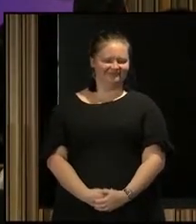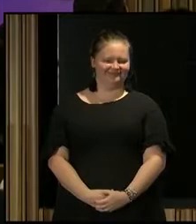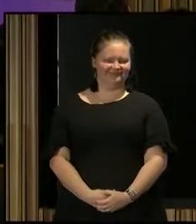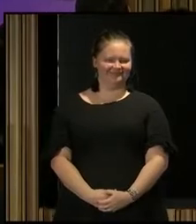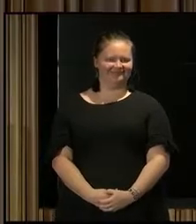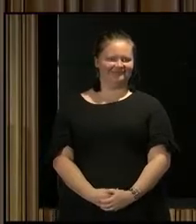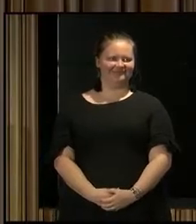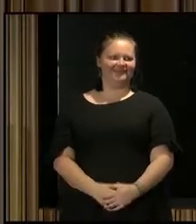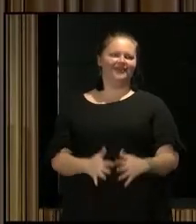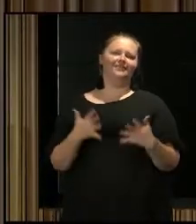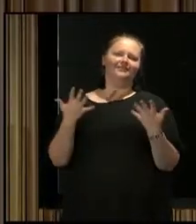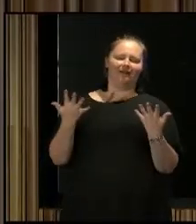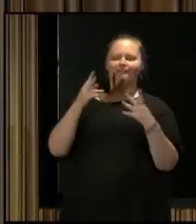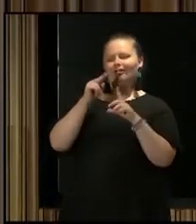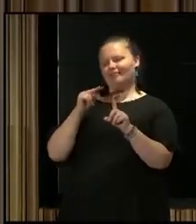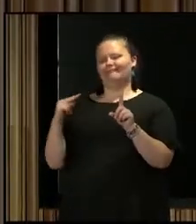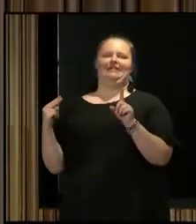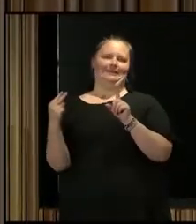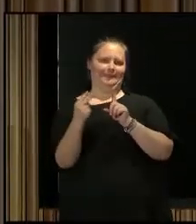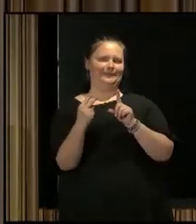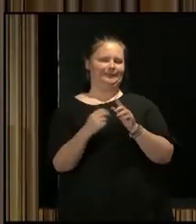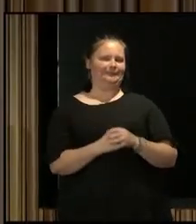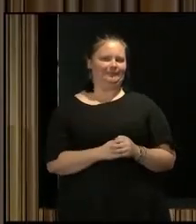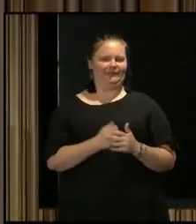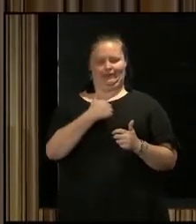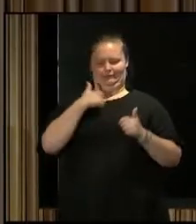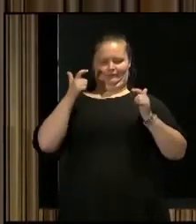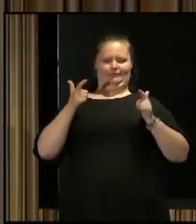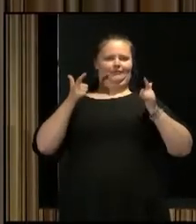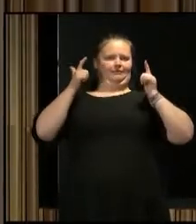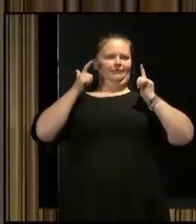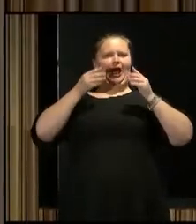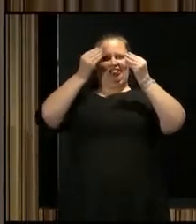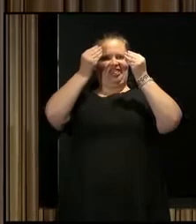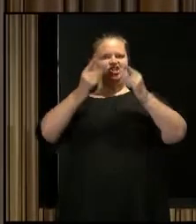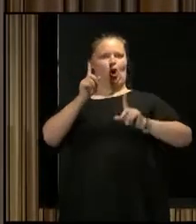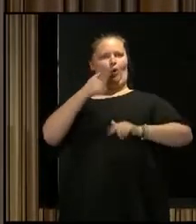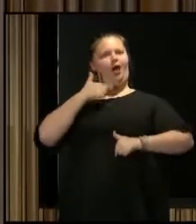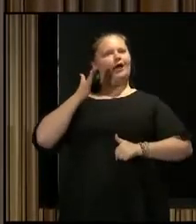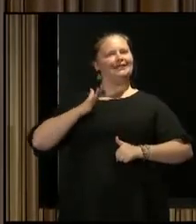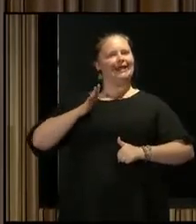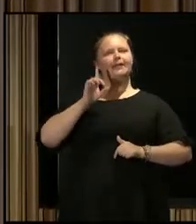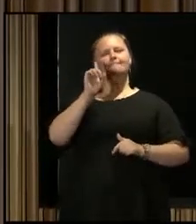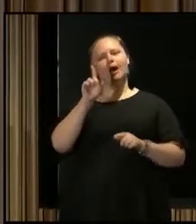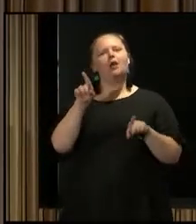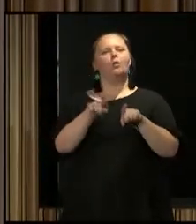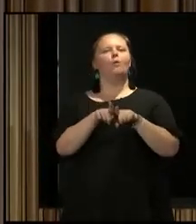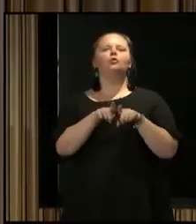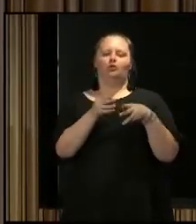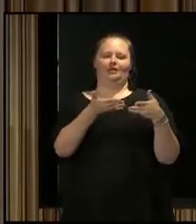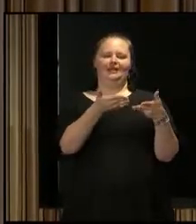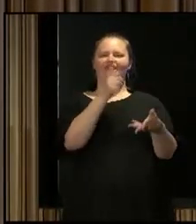And I guess on the flip side of that, I'm in charge and I'll let you know what I need, but then giving your people the